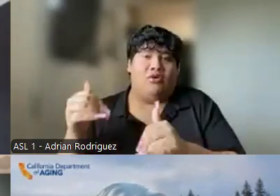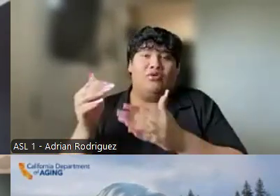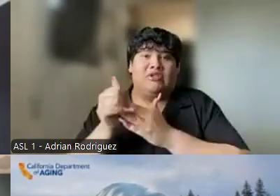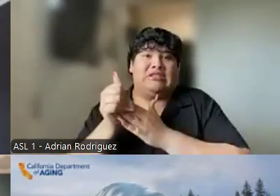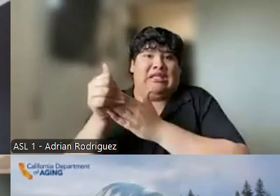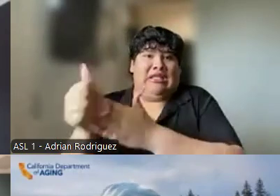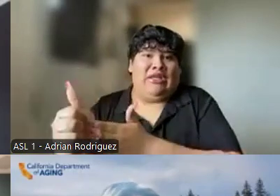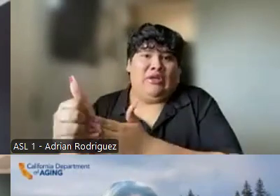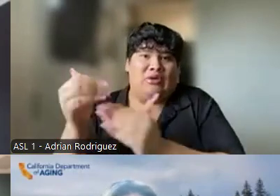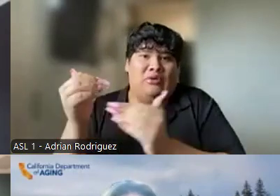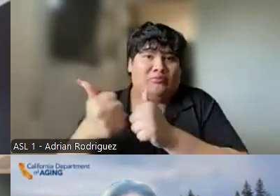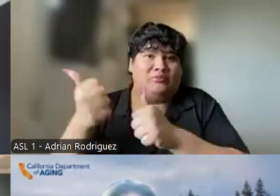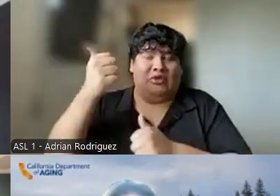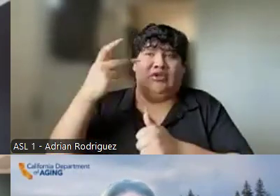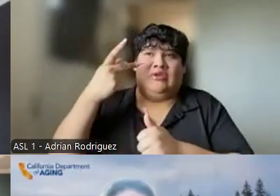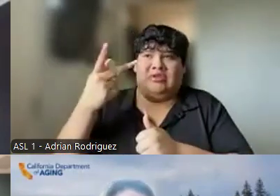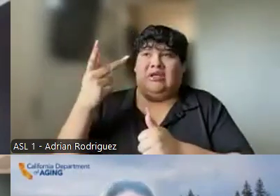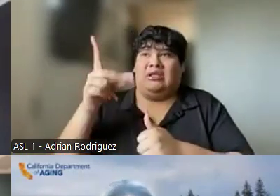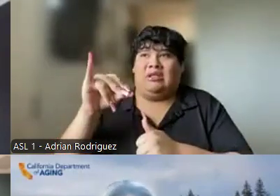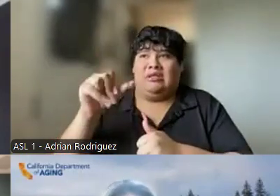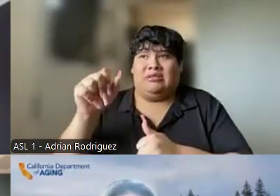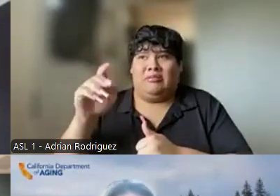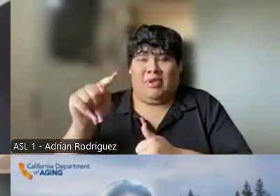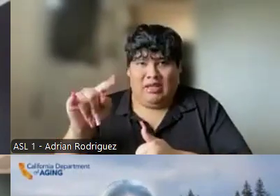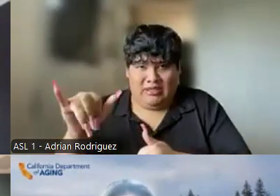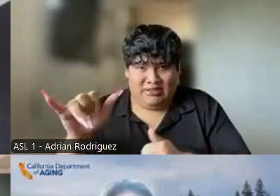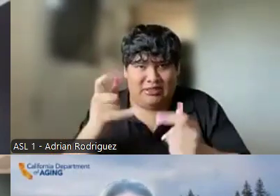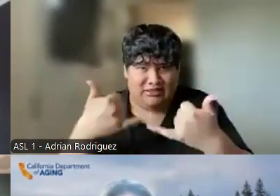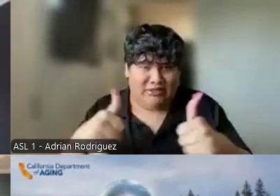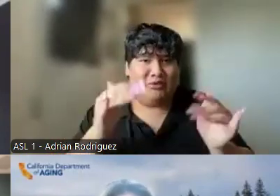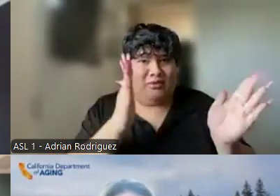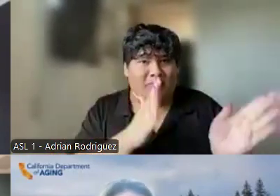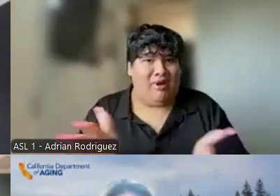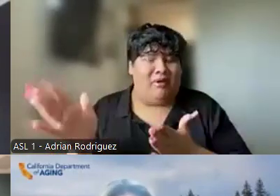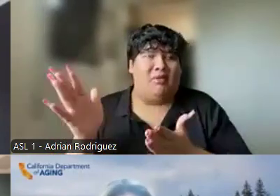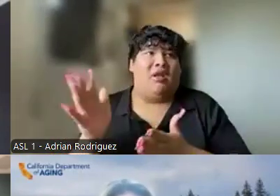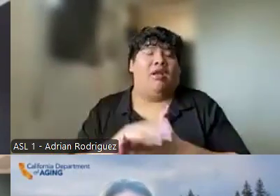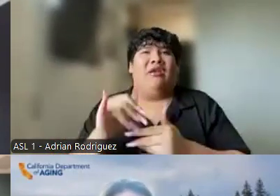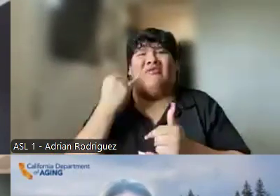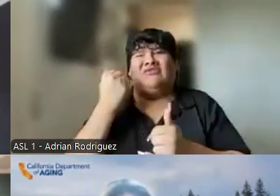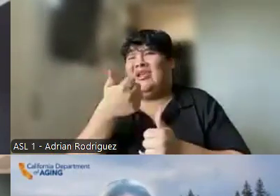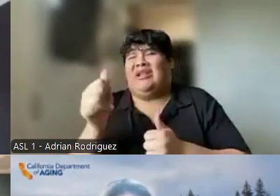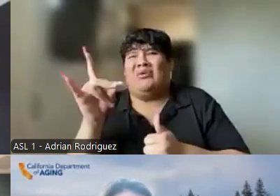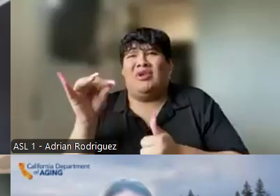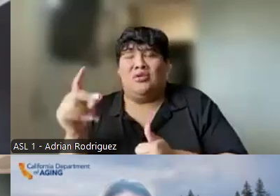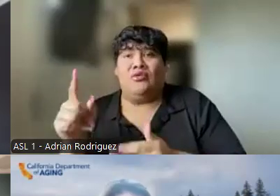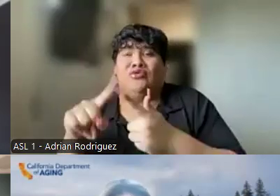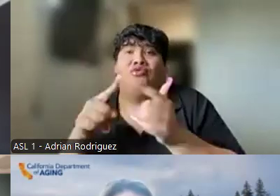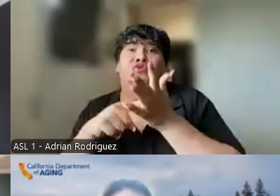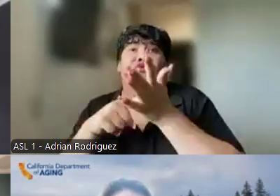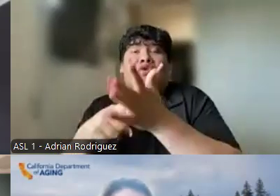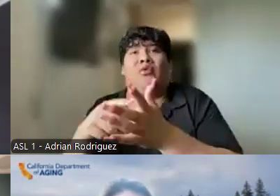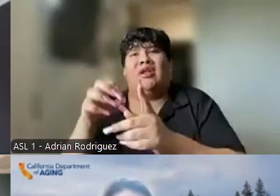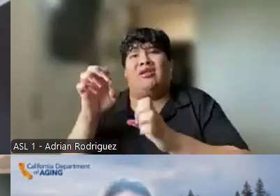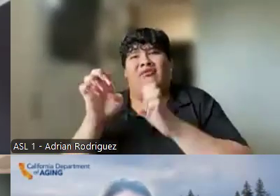in ensuring that disability is a part of the master plan. And if there's anything we can do to show and evaluate